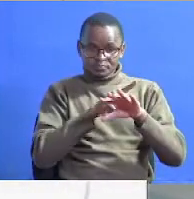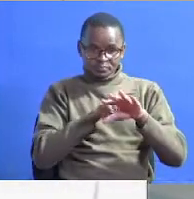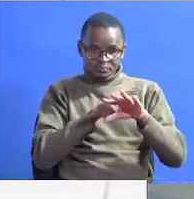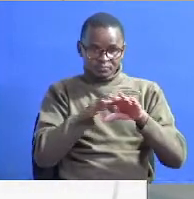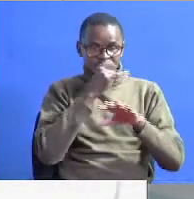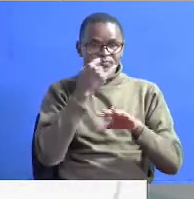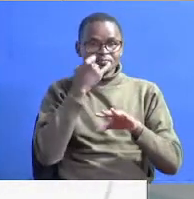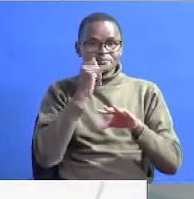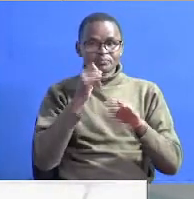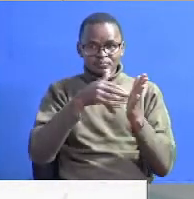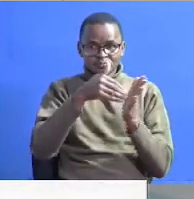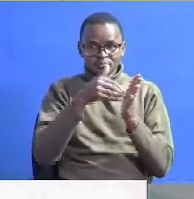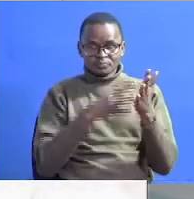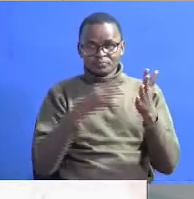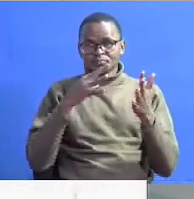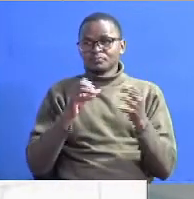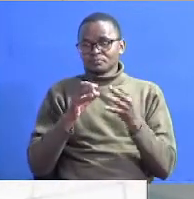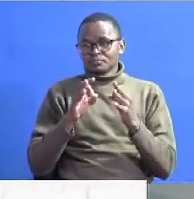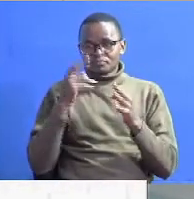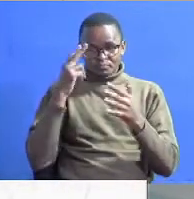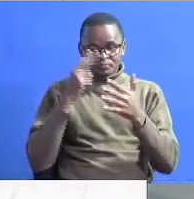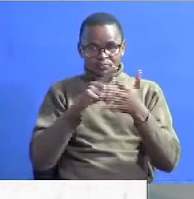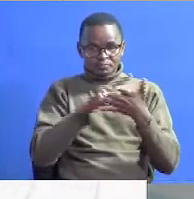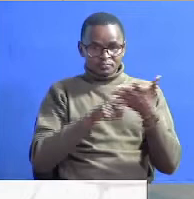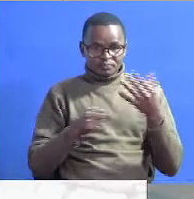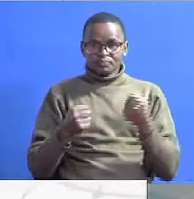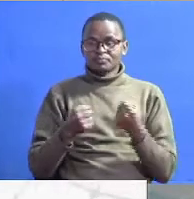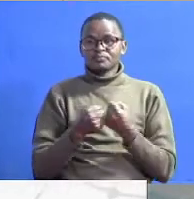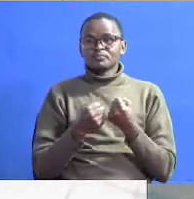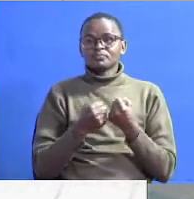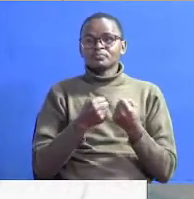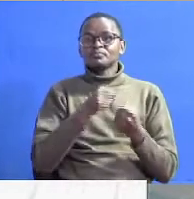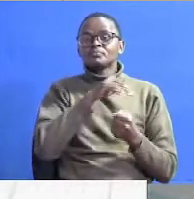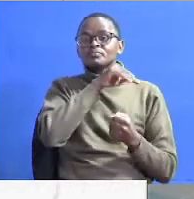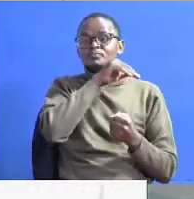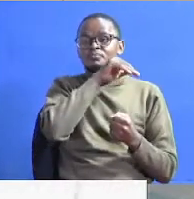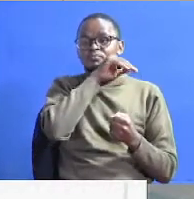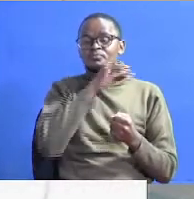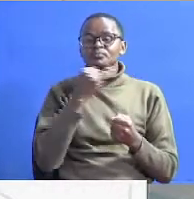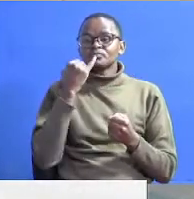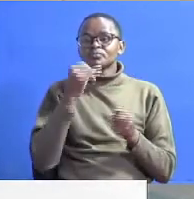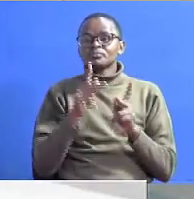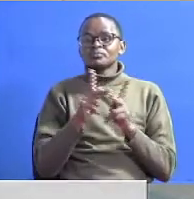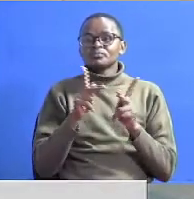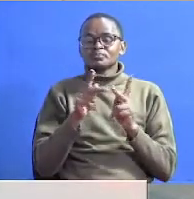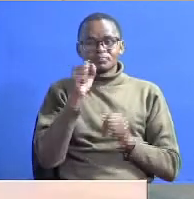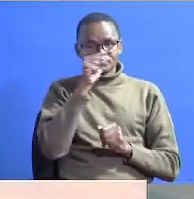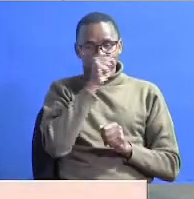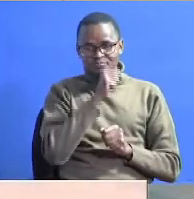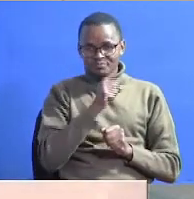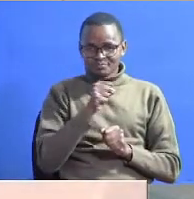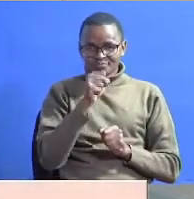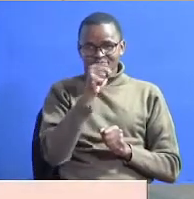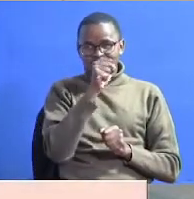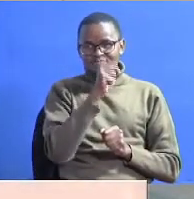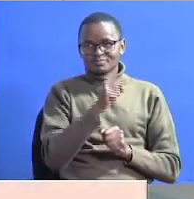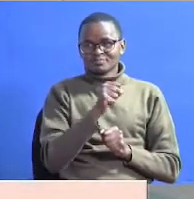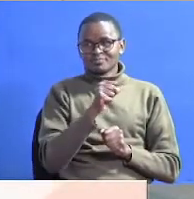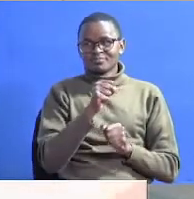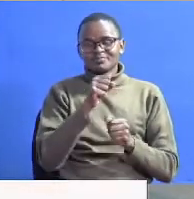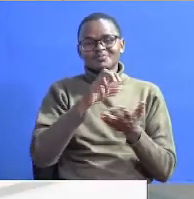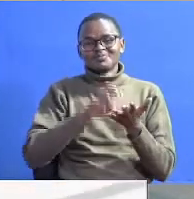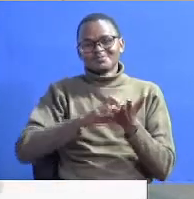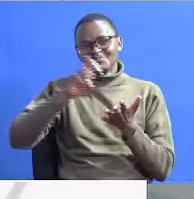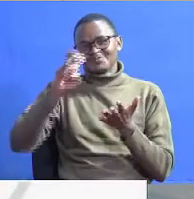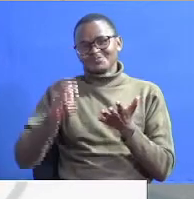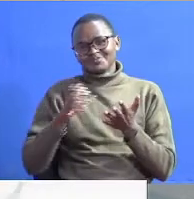opposition is weakened, and if you look at what's happening, Raila Odinga is very old. He needs to retire